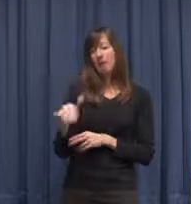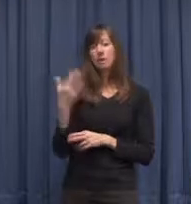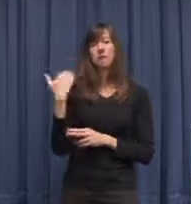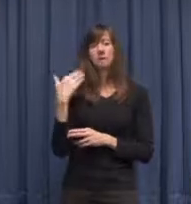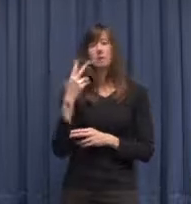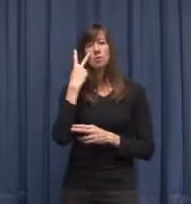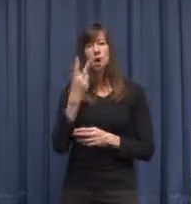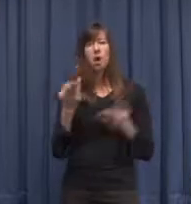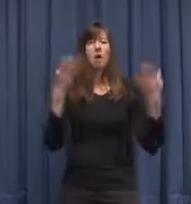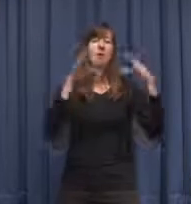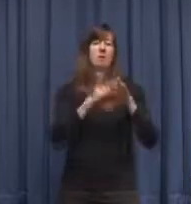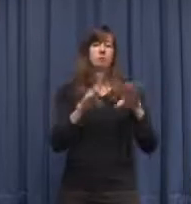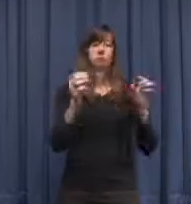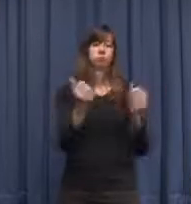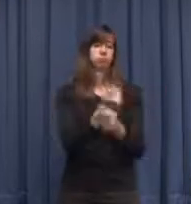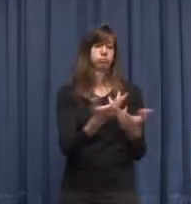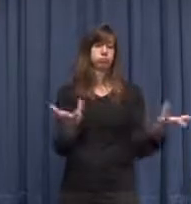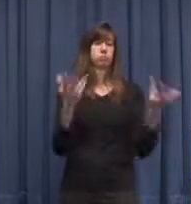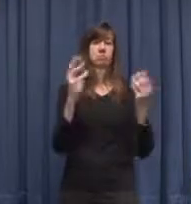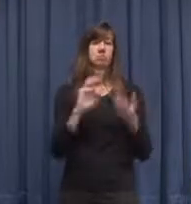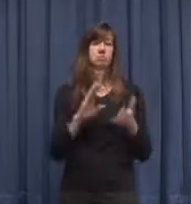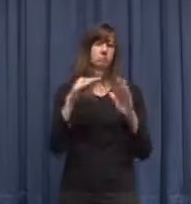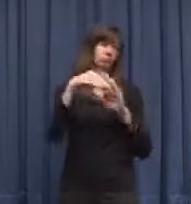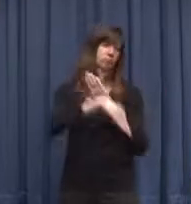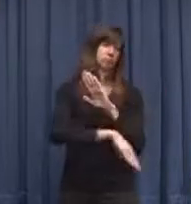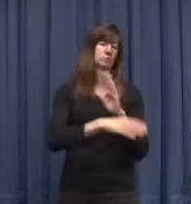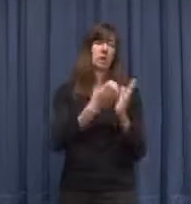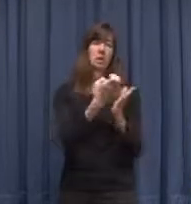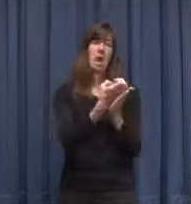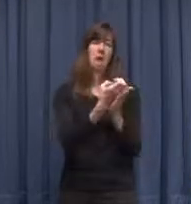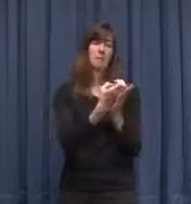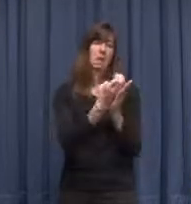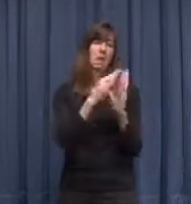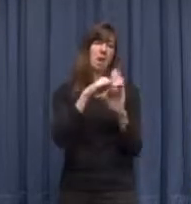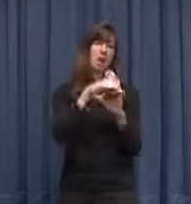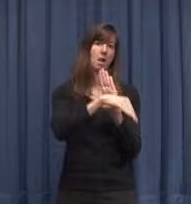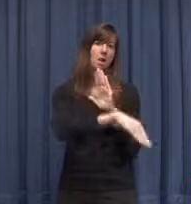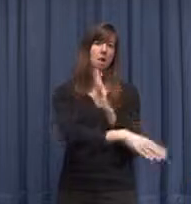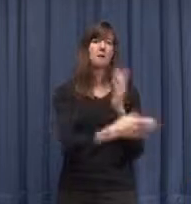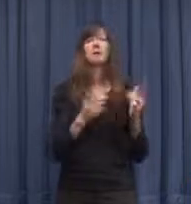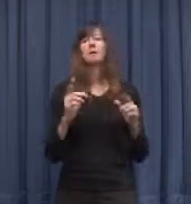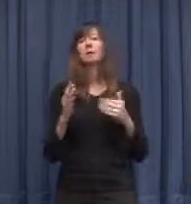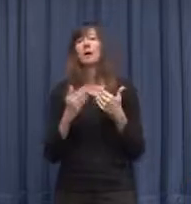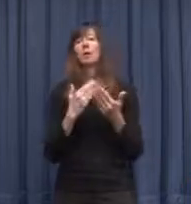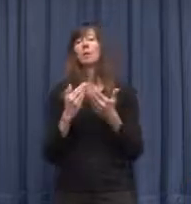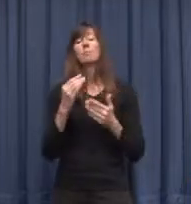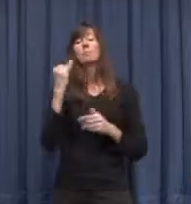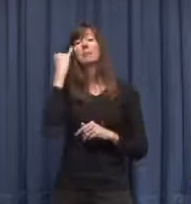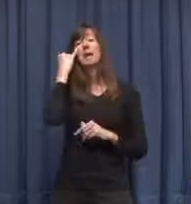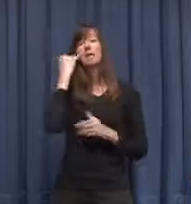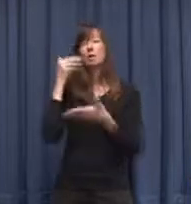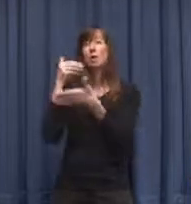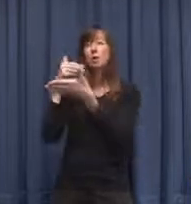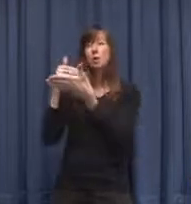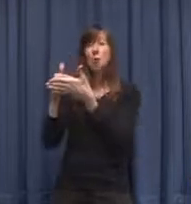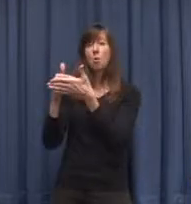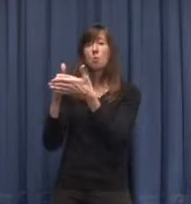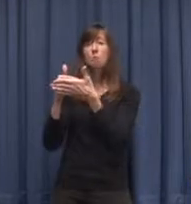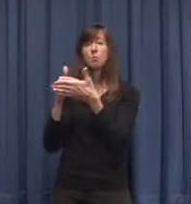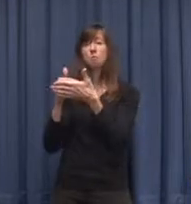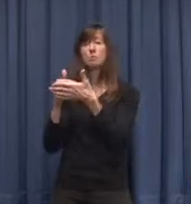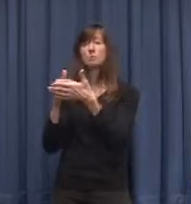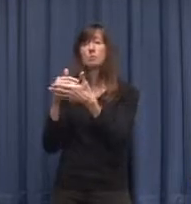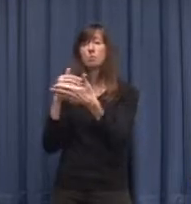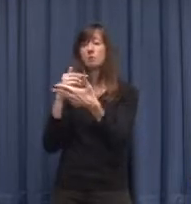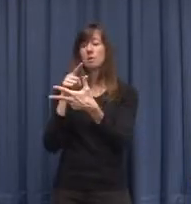red zones. Basically, the closer you get to red, the more restrictive those zones are. And there are different